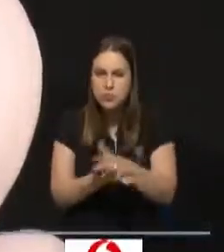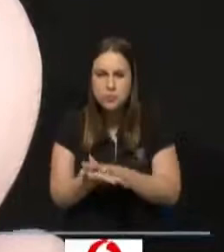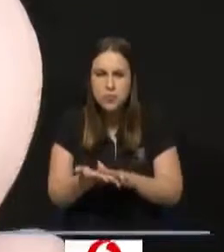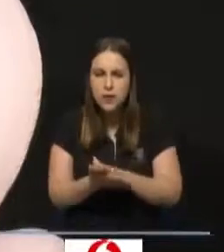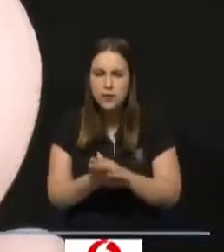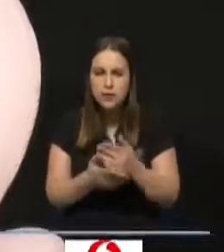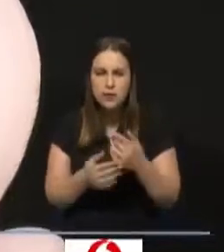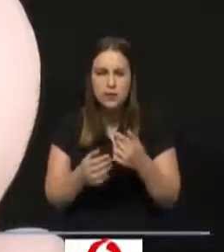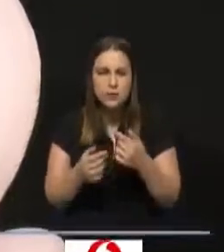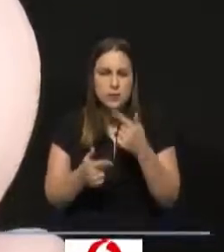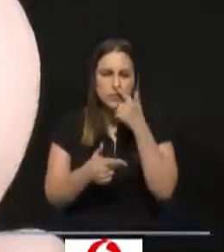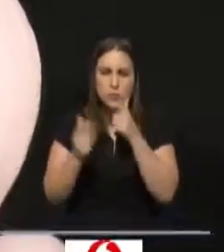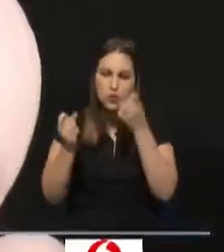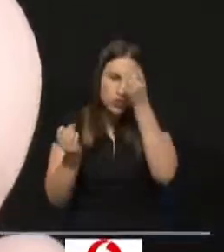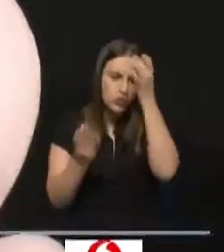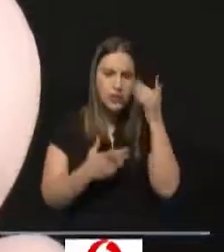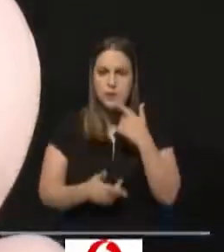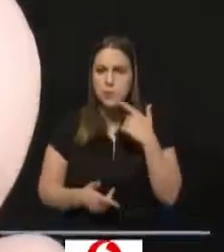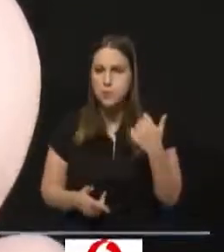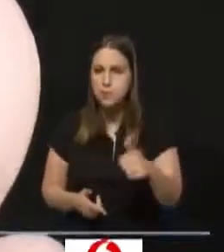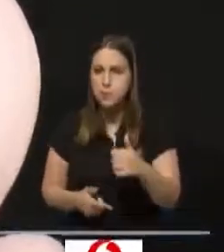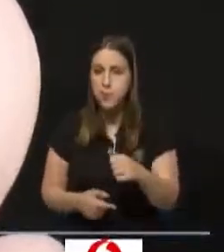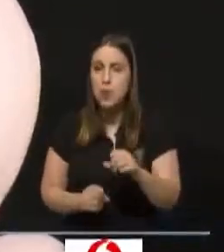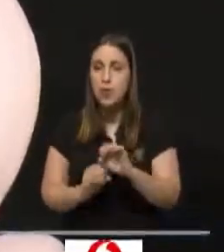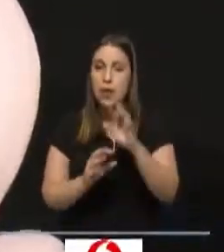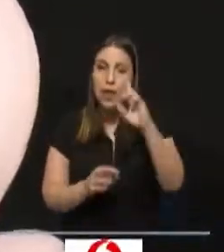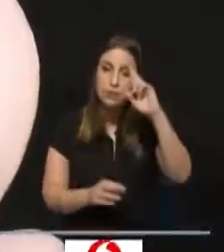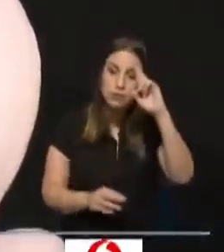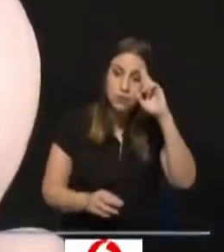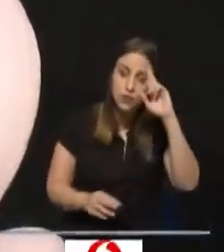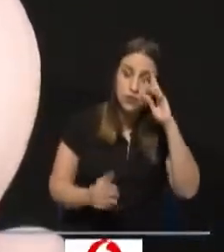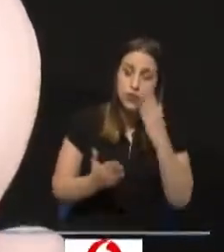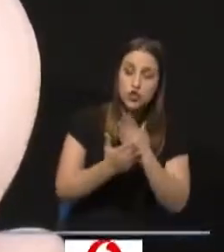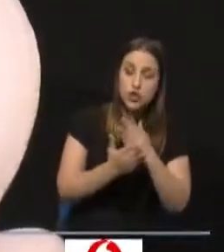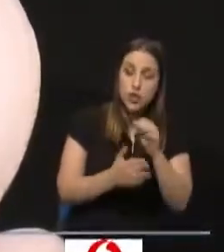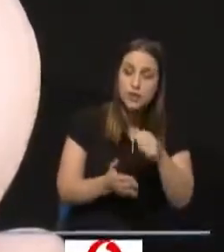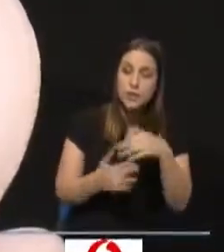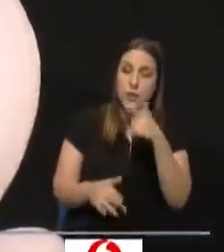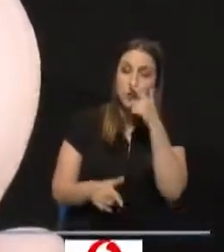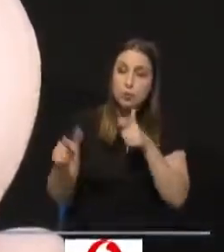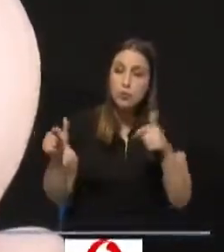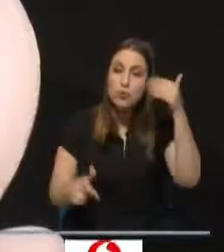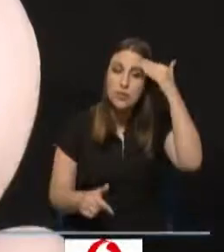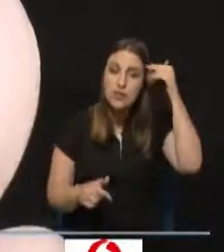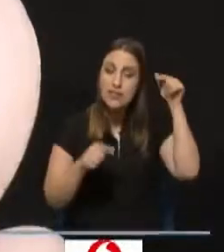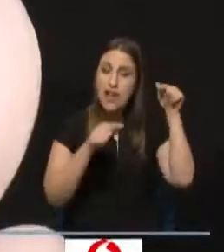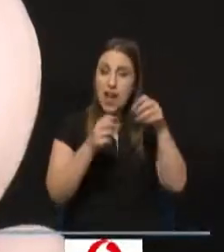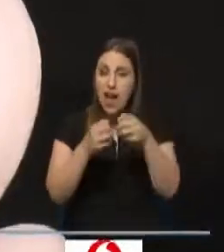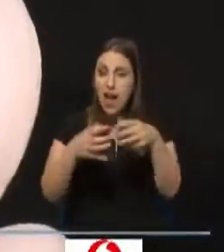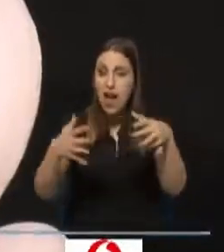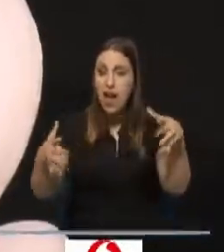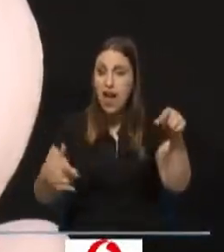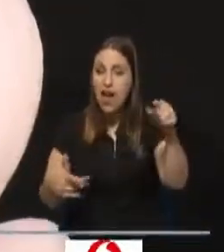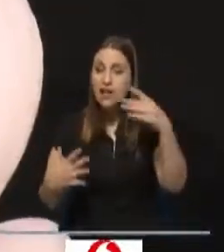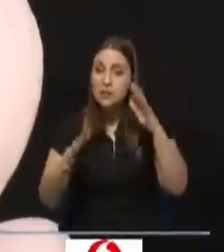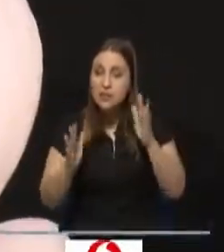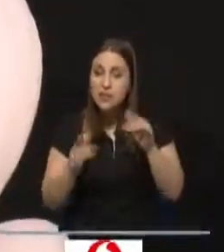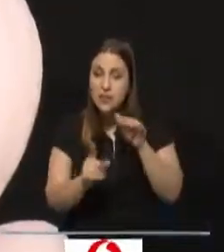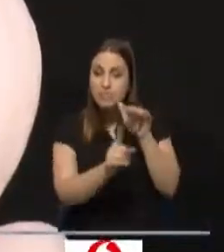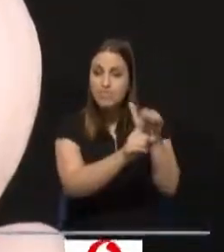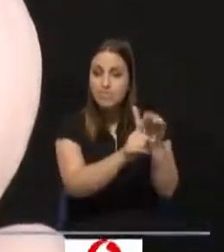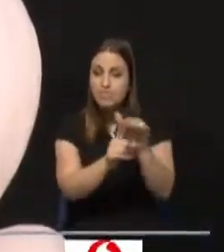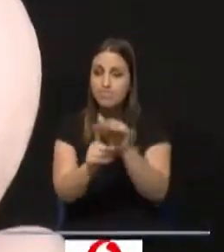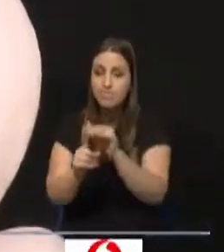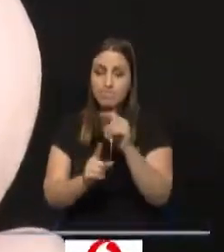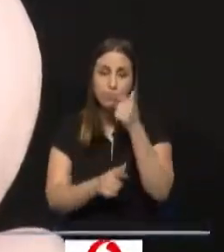basic skills. We can't leave anybody behind. Obviously, we have to make an effort in school, but we have an old population, so